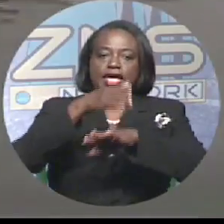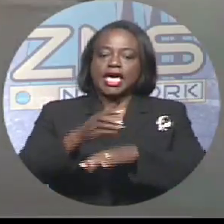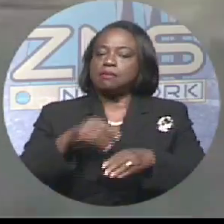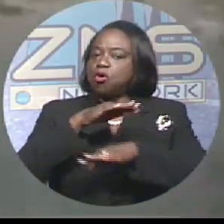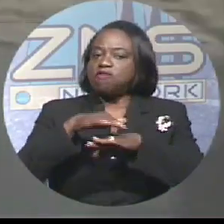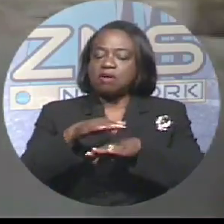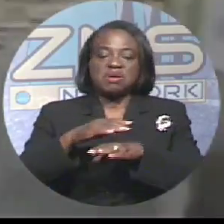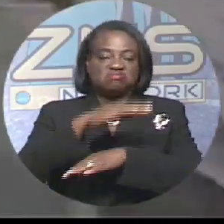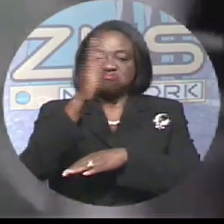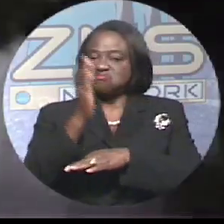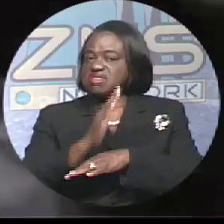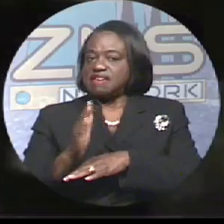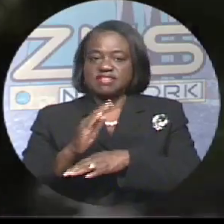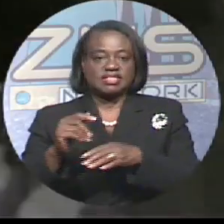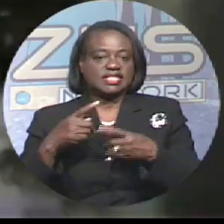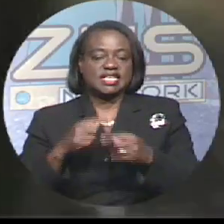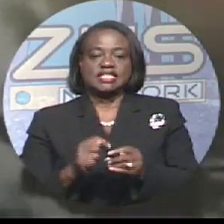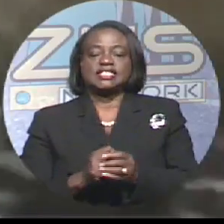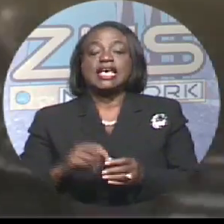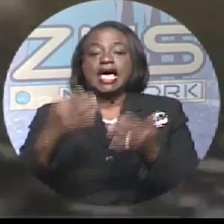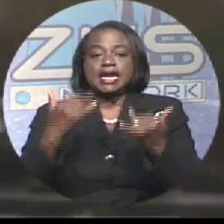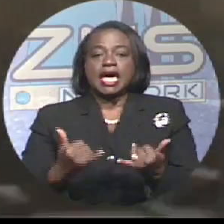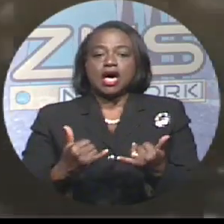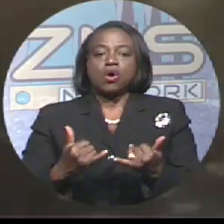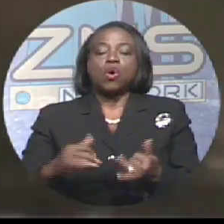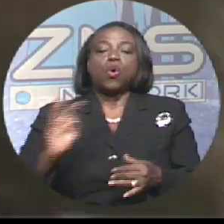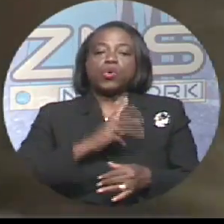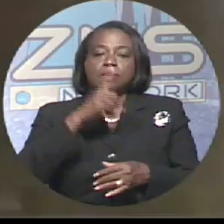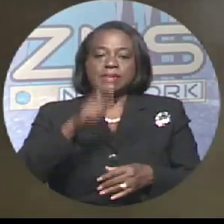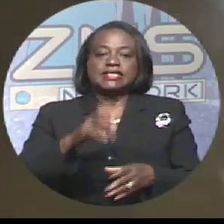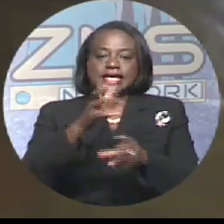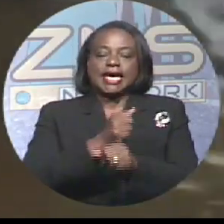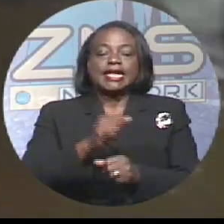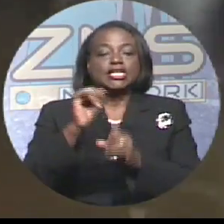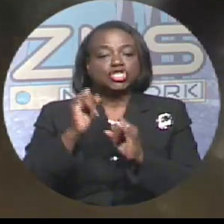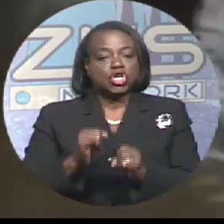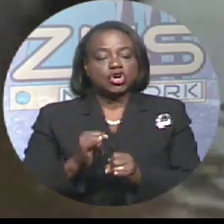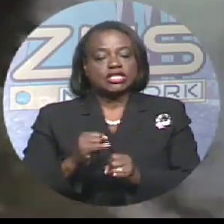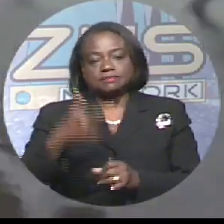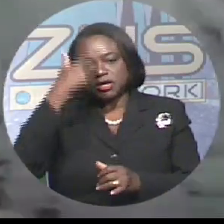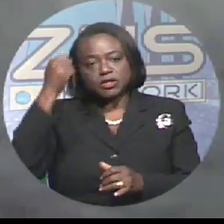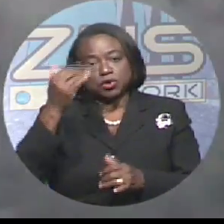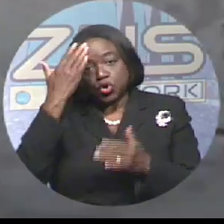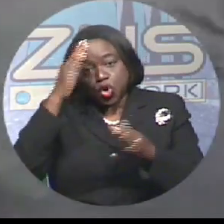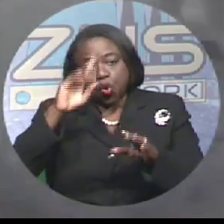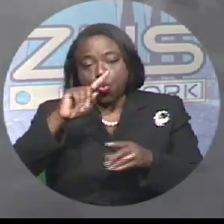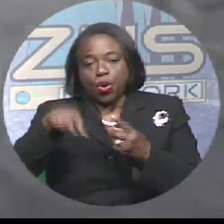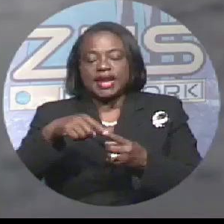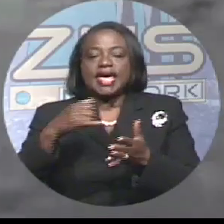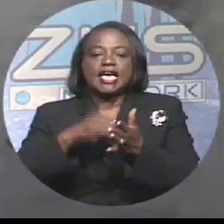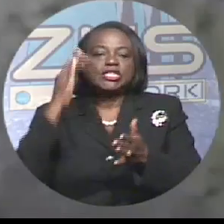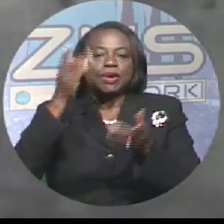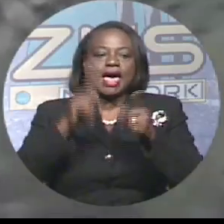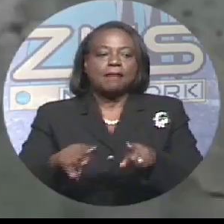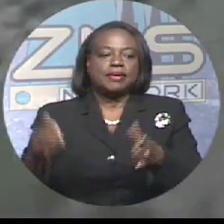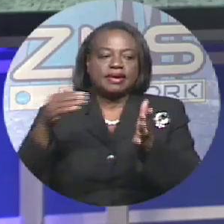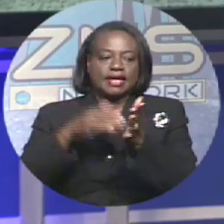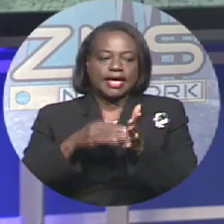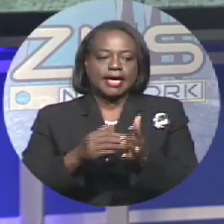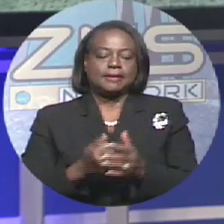had to look at getting insurance because, you never know when this will happen again. Reporting for the ZNS Network News, I'm Julian